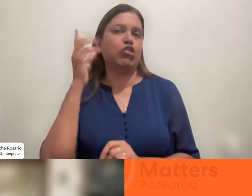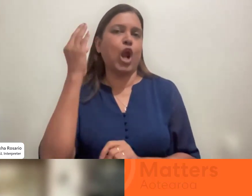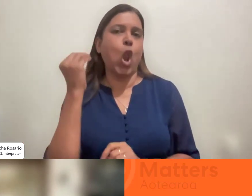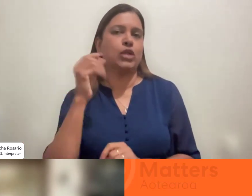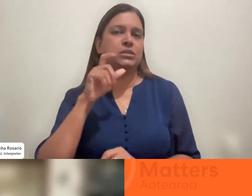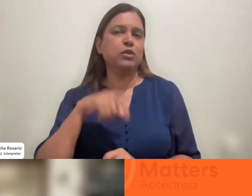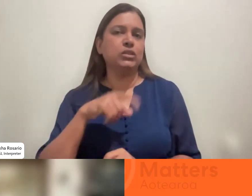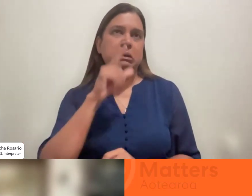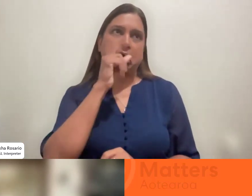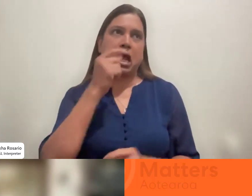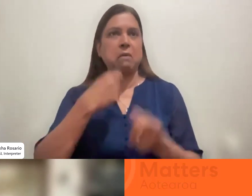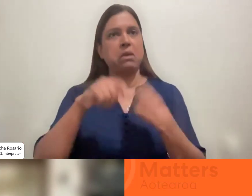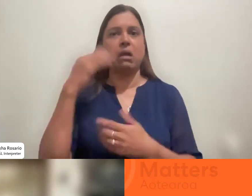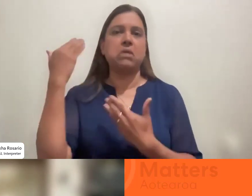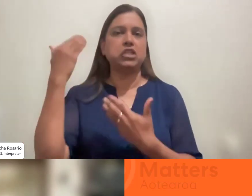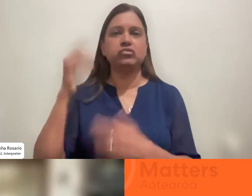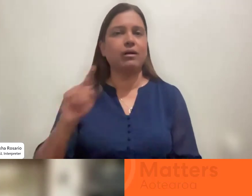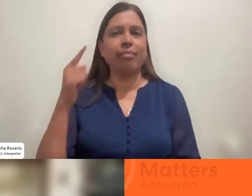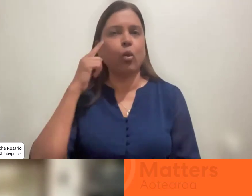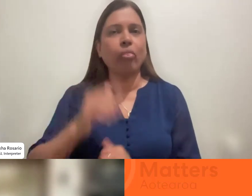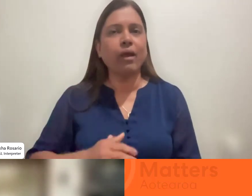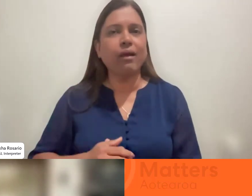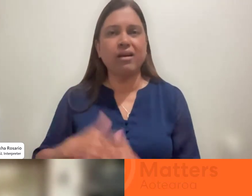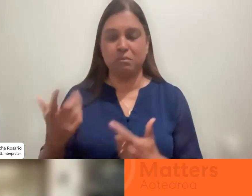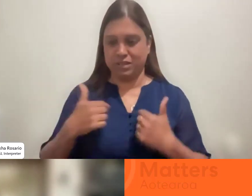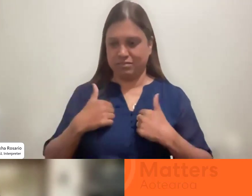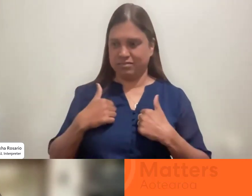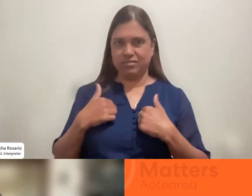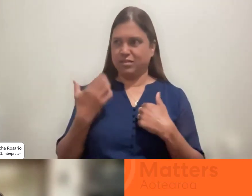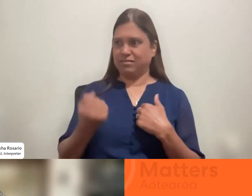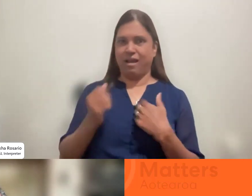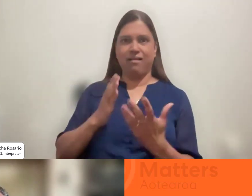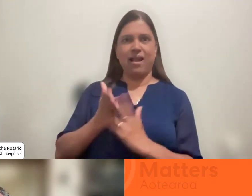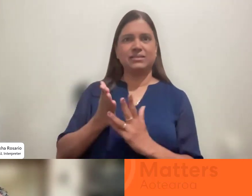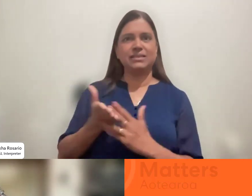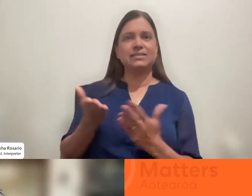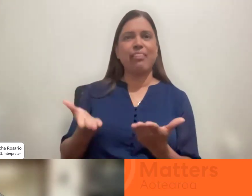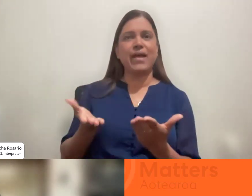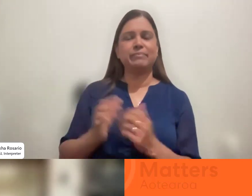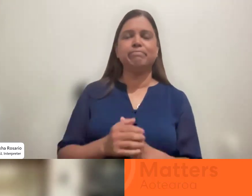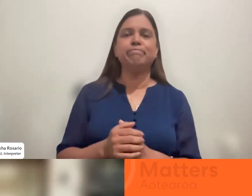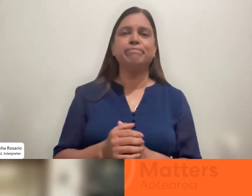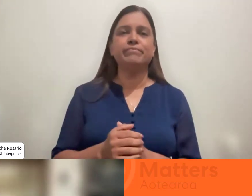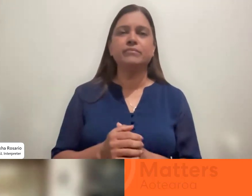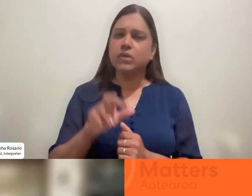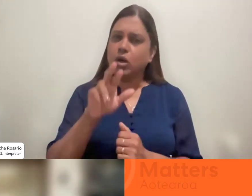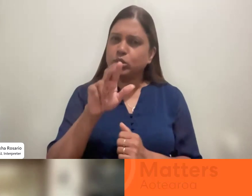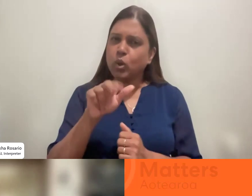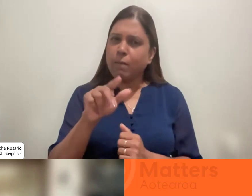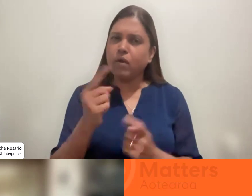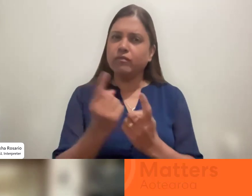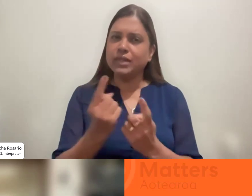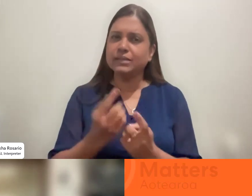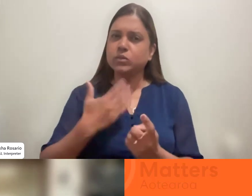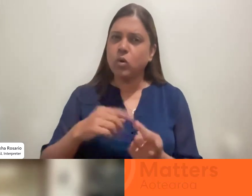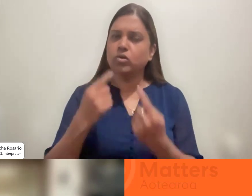of examples from my real life. There is a couple of things that I would like to say that I have seen that are good as well.